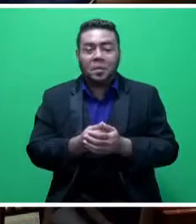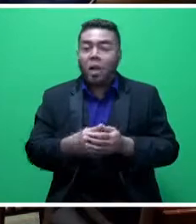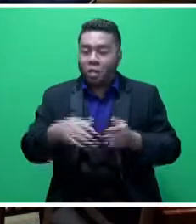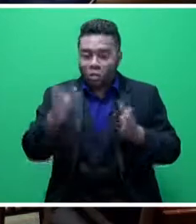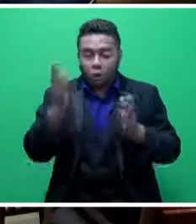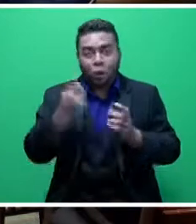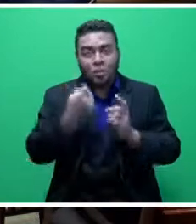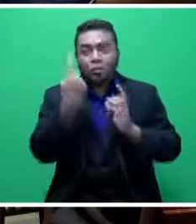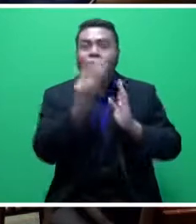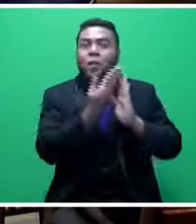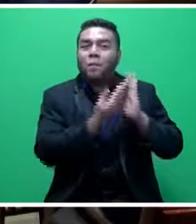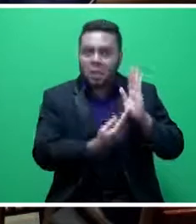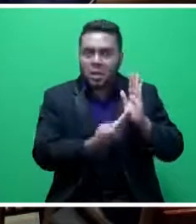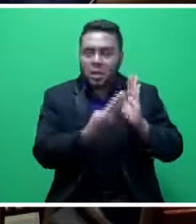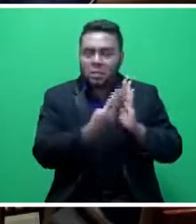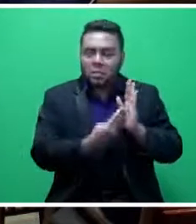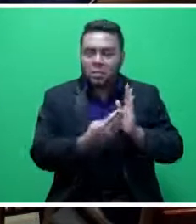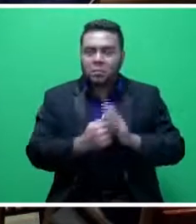Consideration of bills.